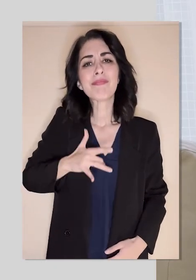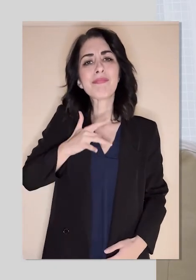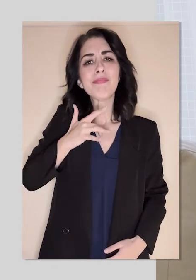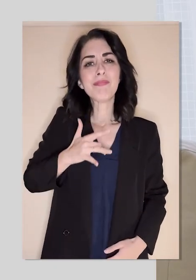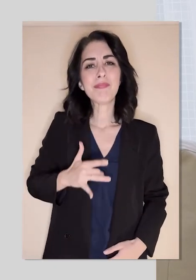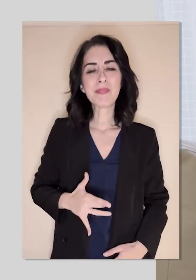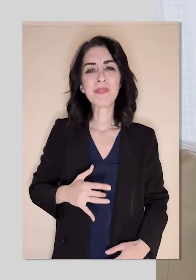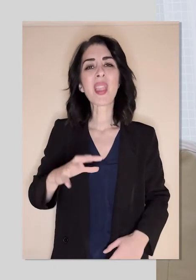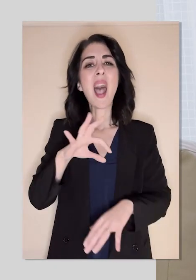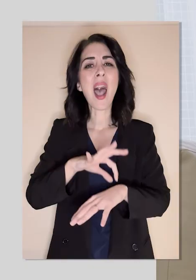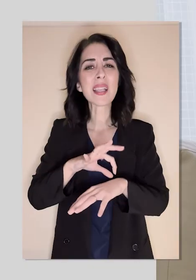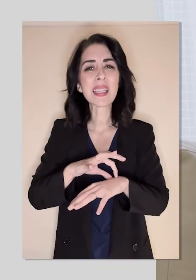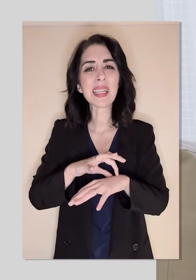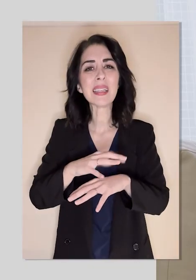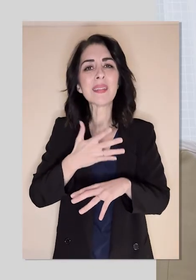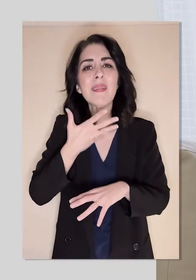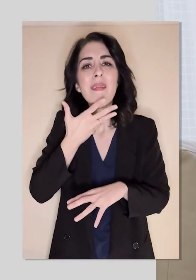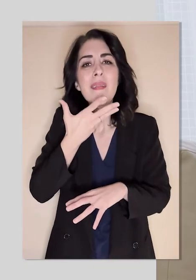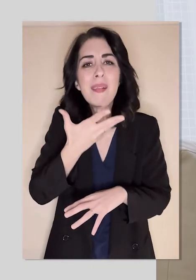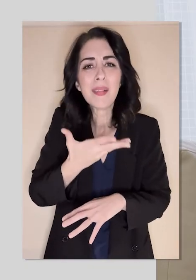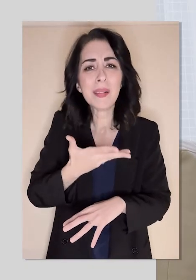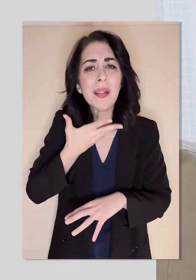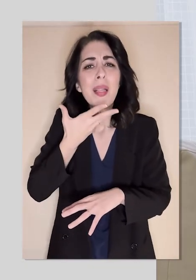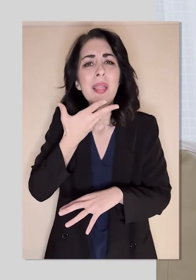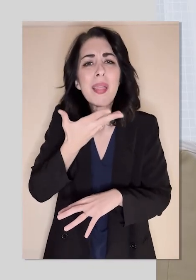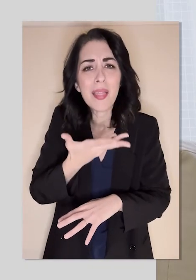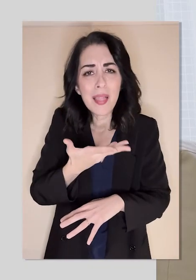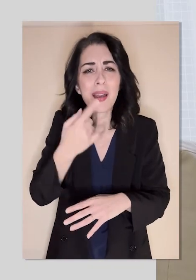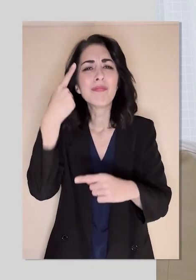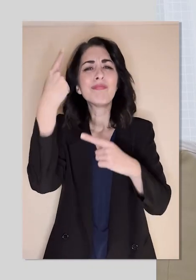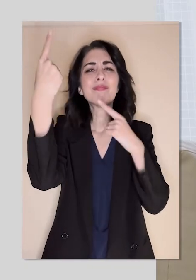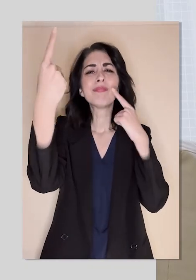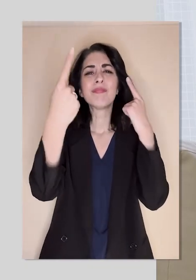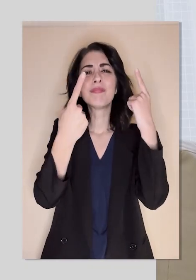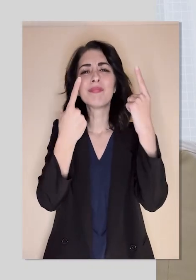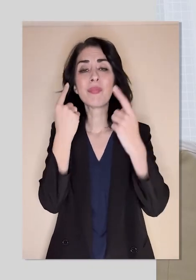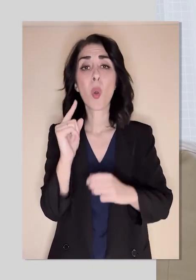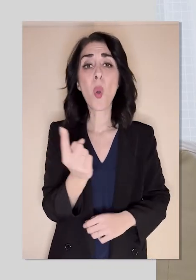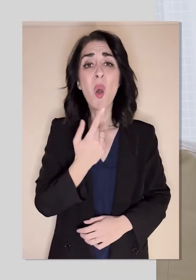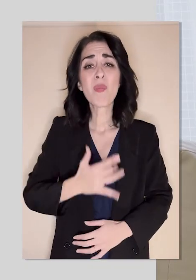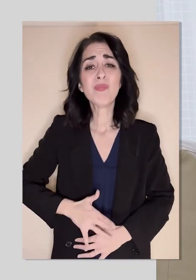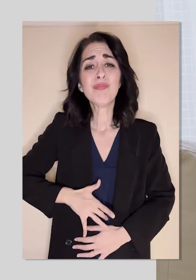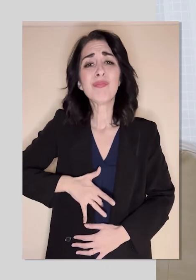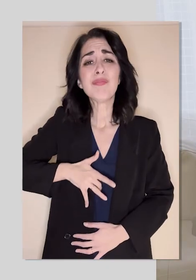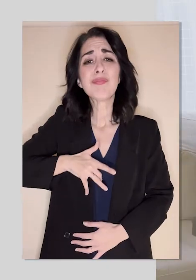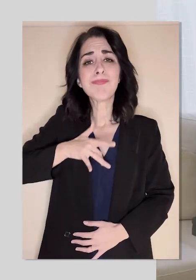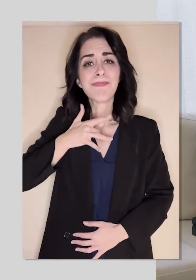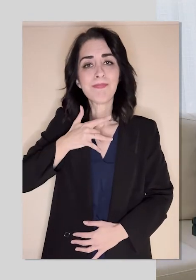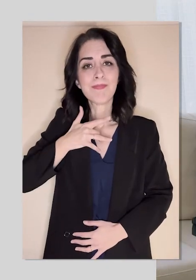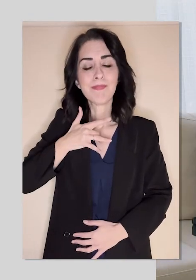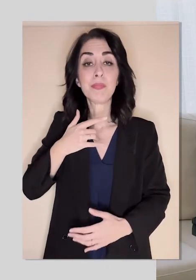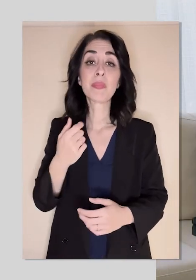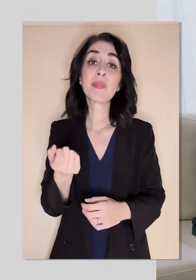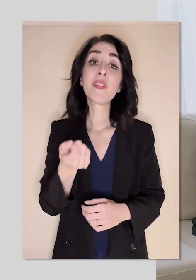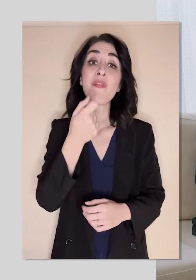are coming up this way, not going down. For a triptan to be effective, it has to go all the way